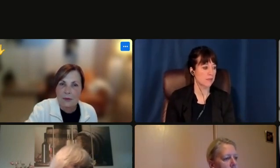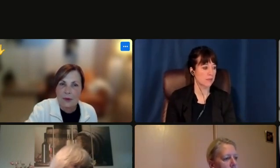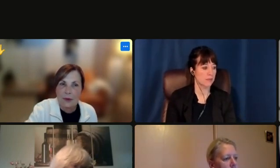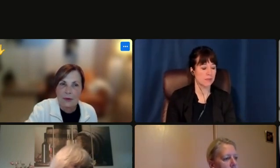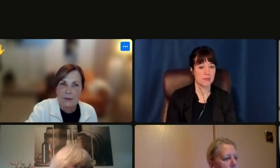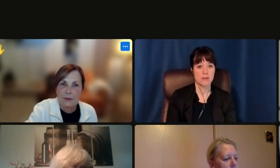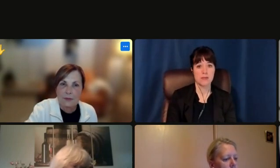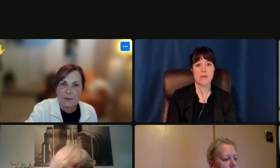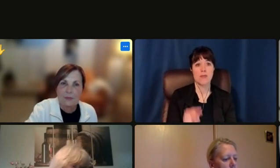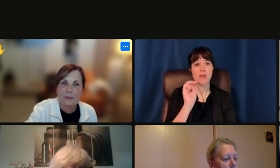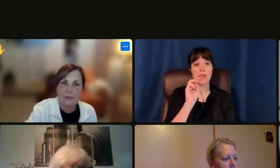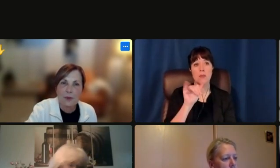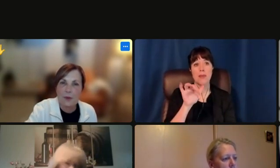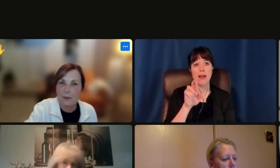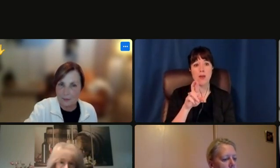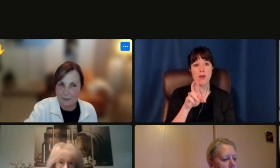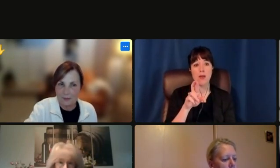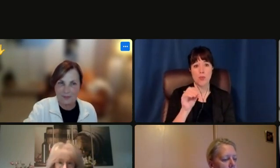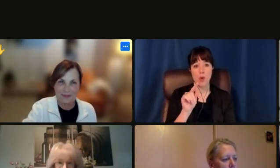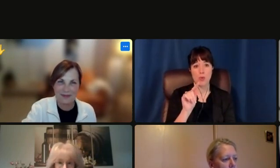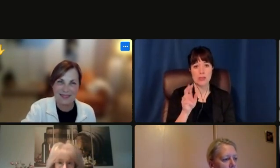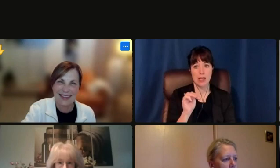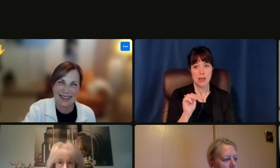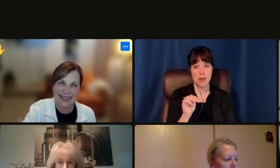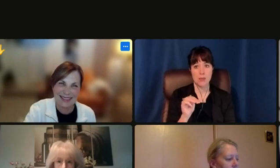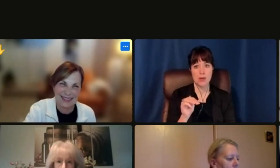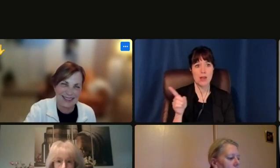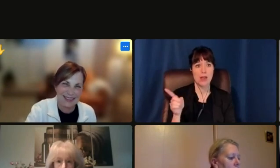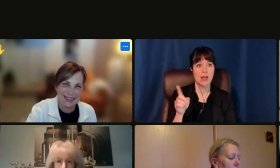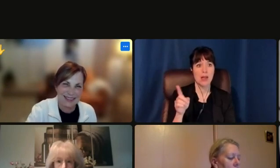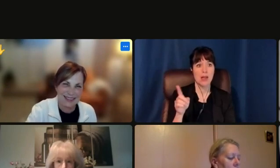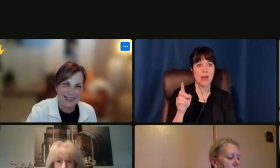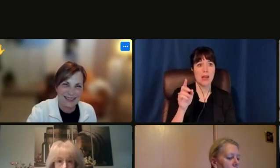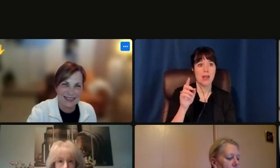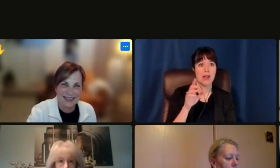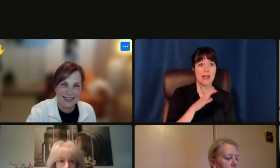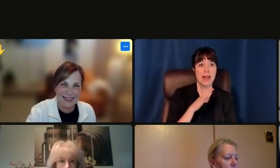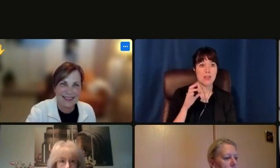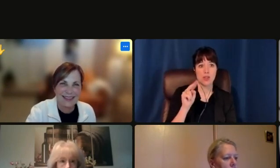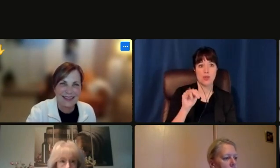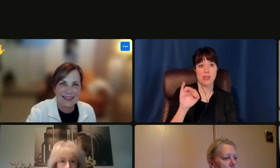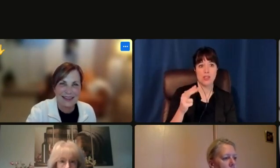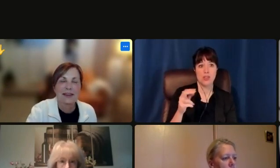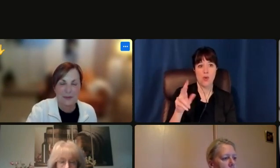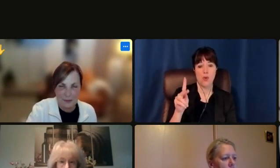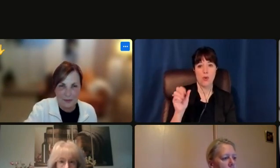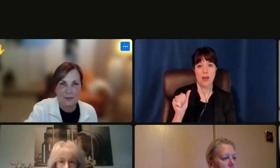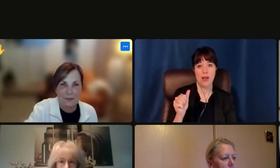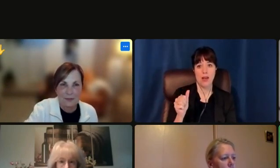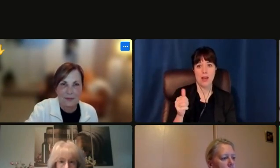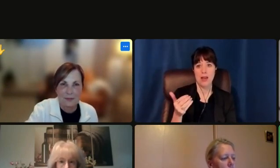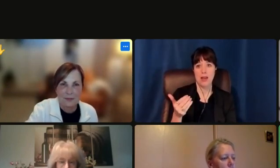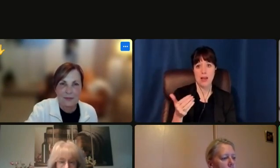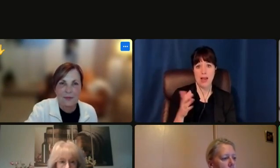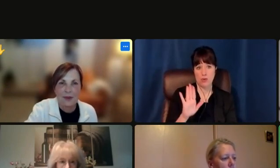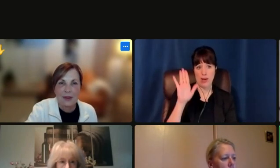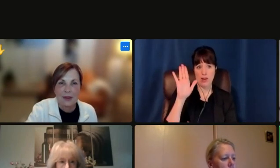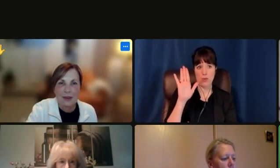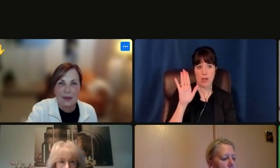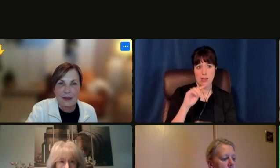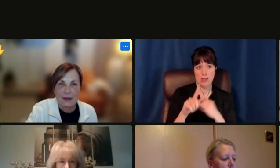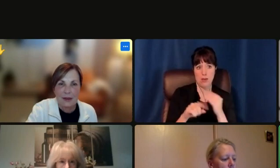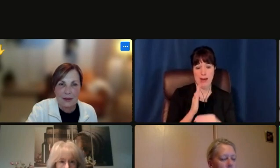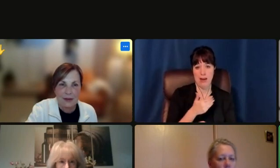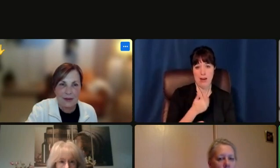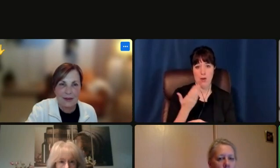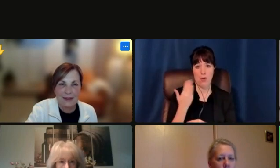Mayor Pro Tem, Councillor Nishioka has her hand up raised. I think it has to do with our past vote. Oh, thank you. I lowered my